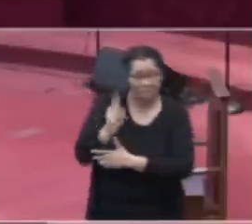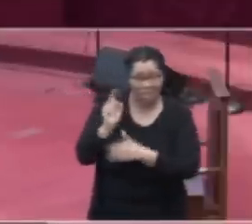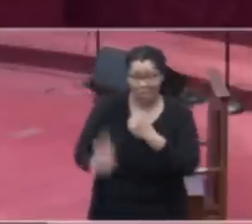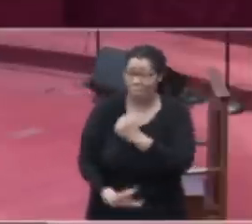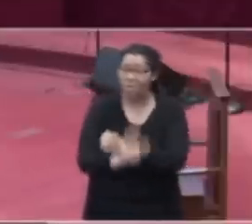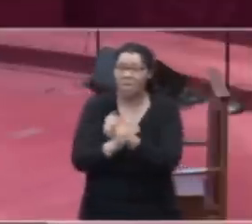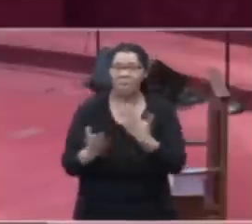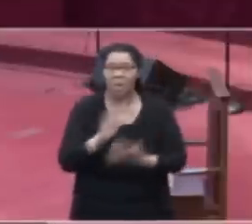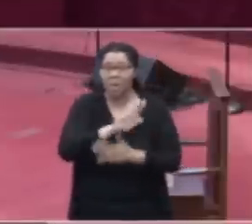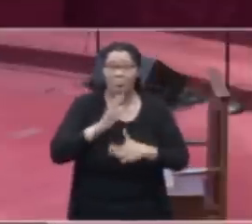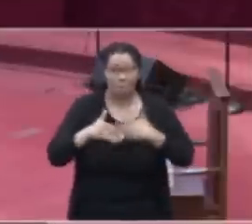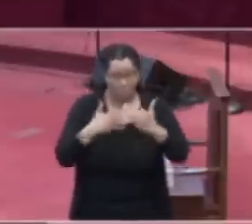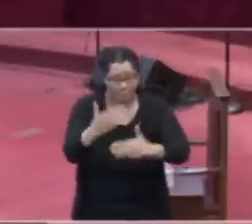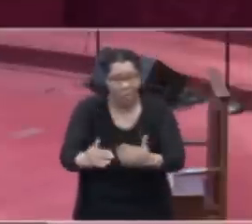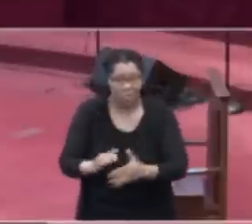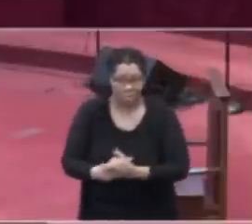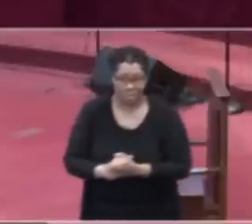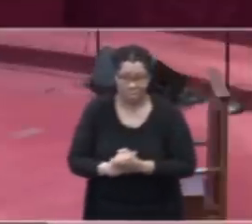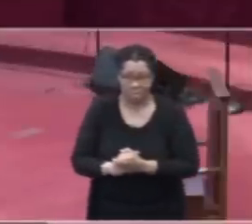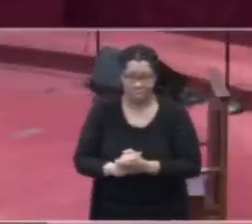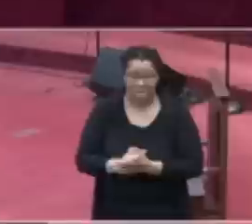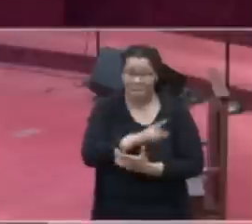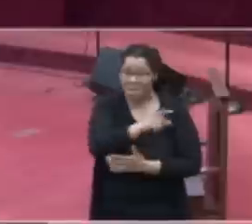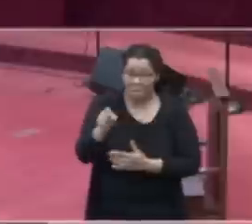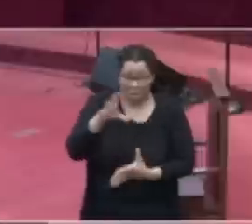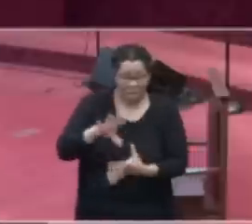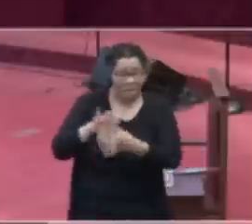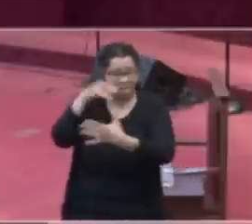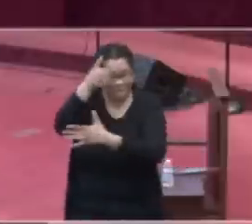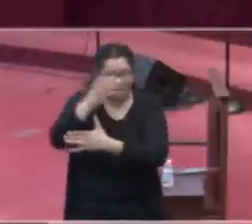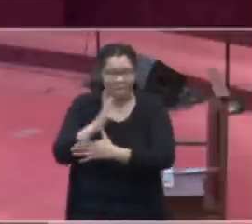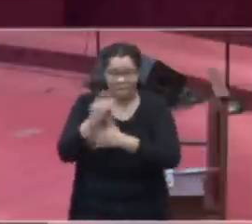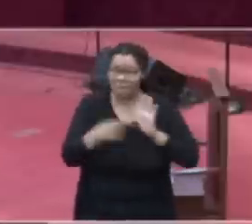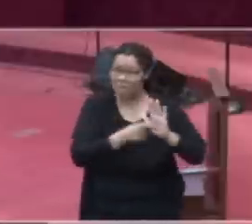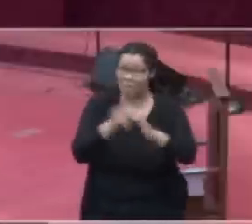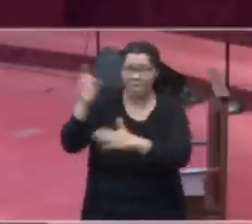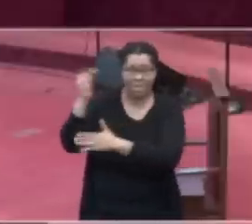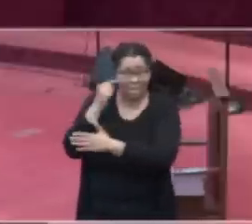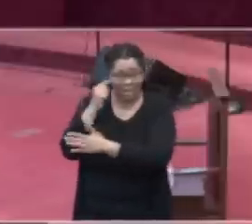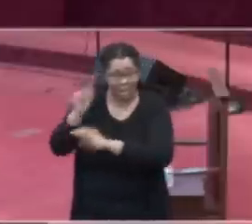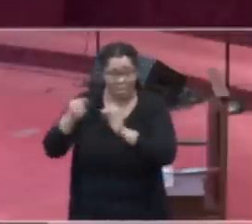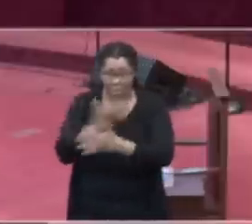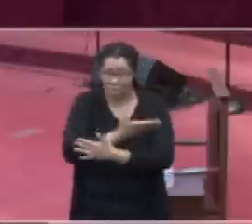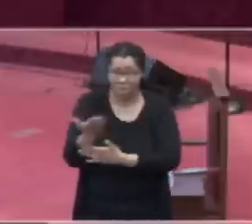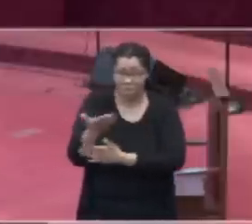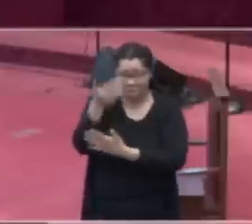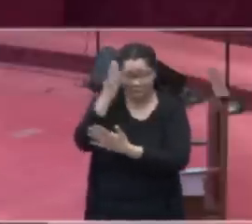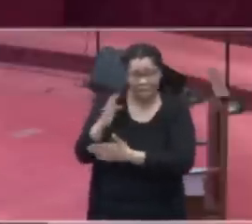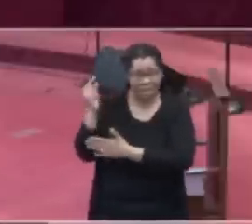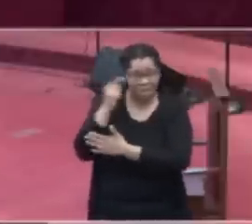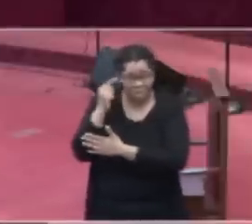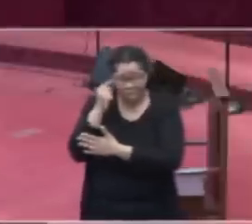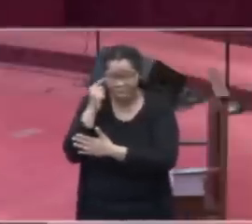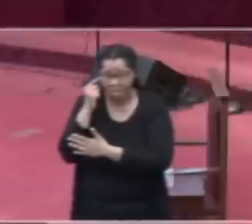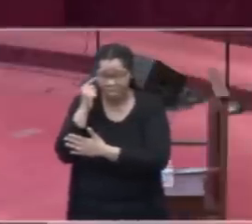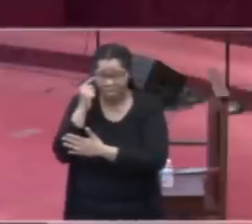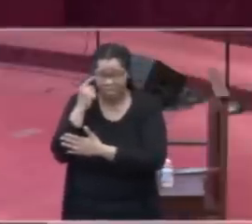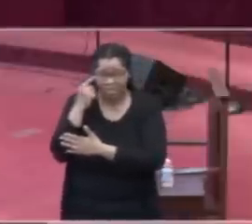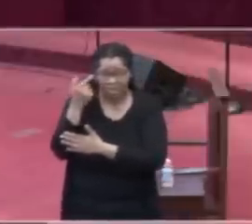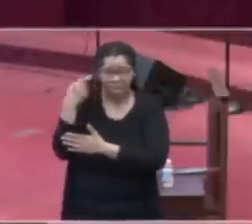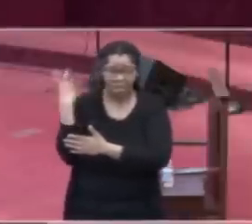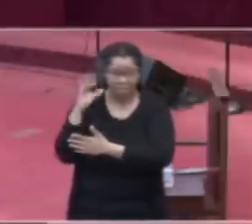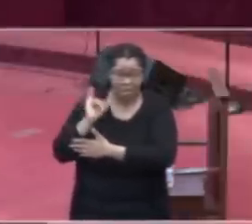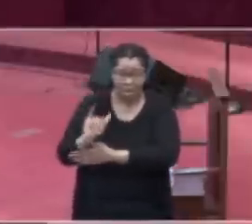protect your progress. You are connected to God's revealed mind, God's expressed thoughts, God's